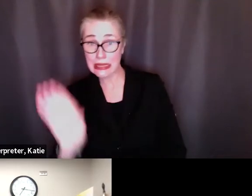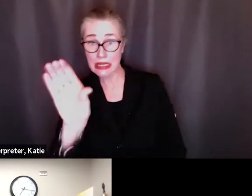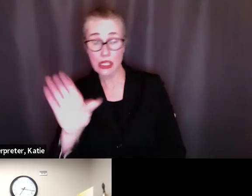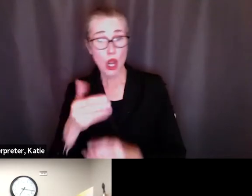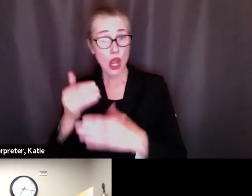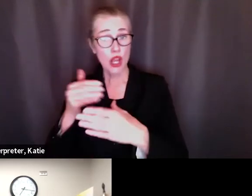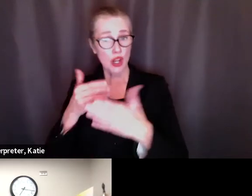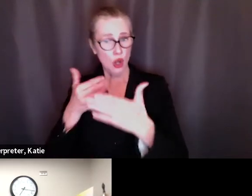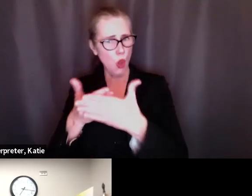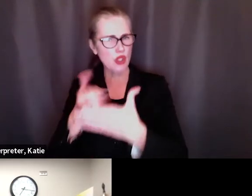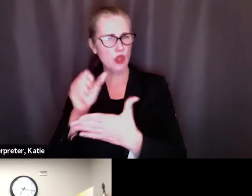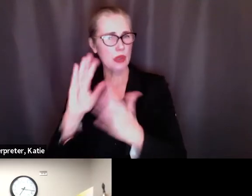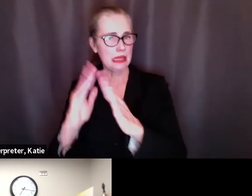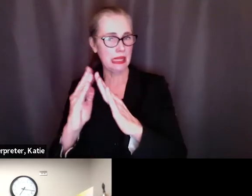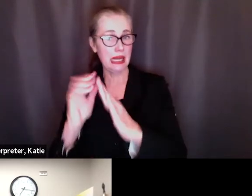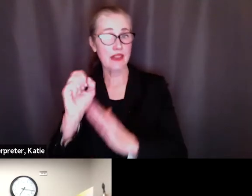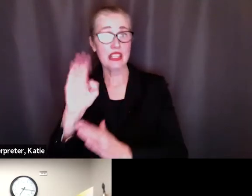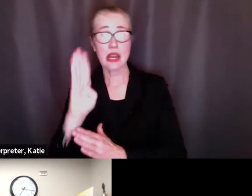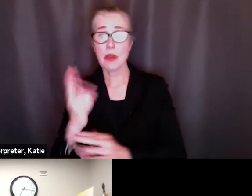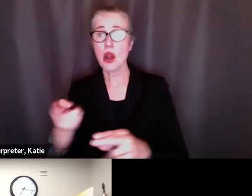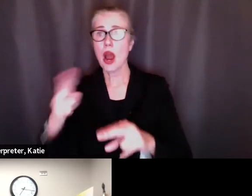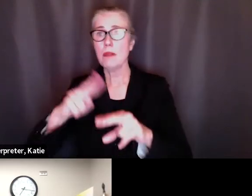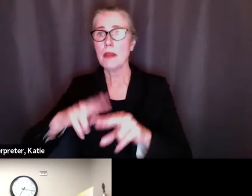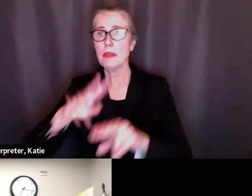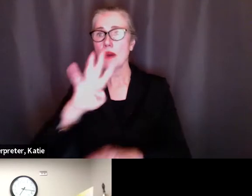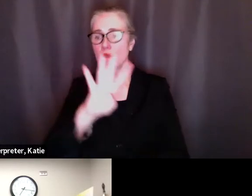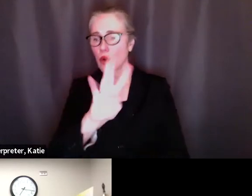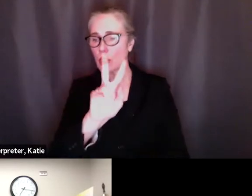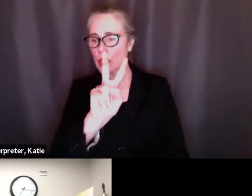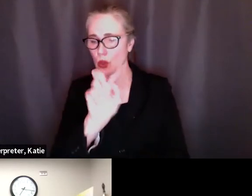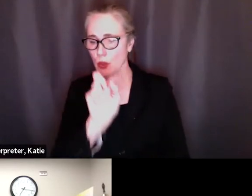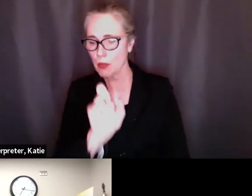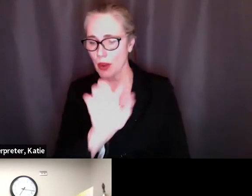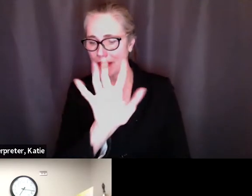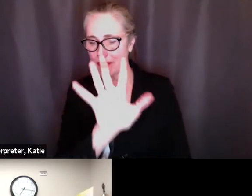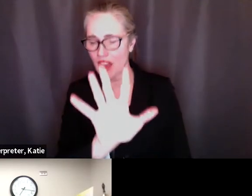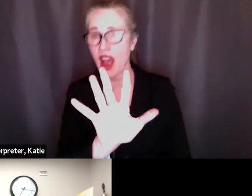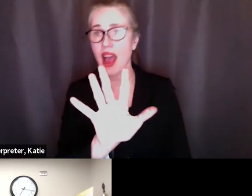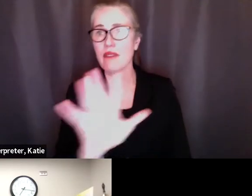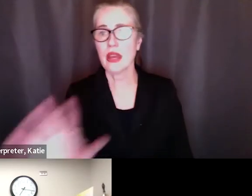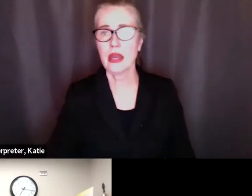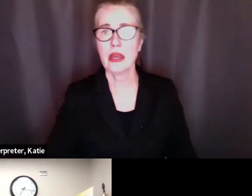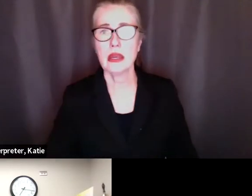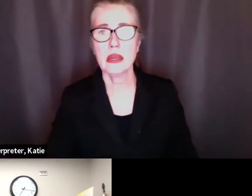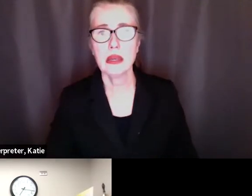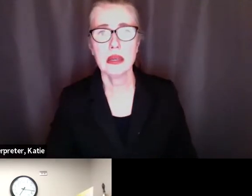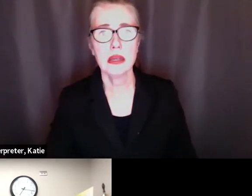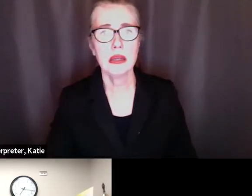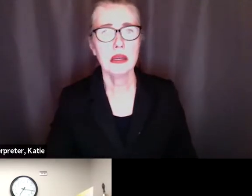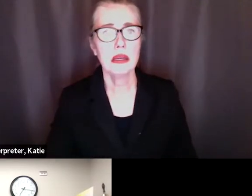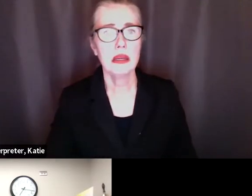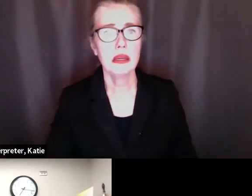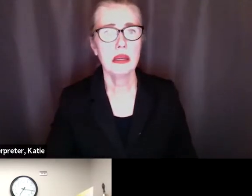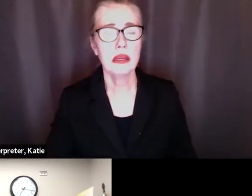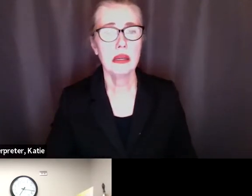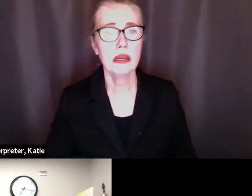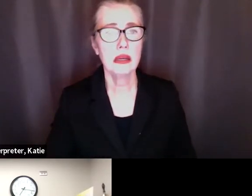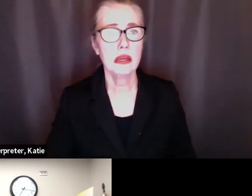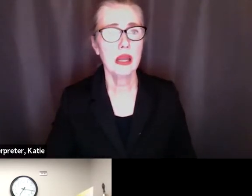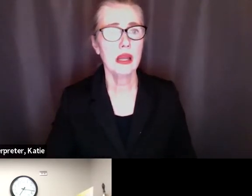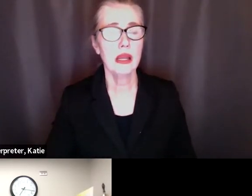again uh it was pumped up to 42.5 uh we did see that trustee area number one was much